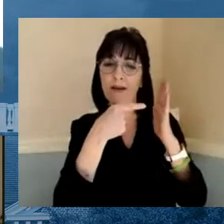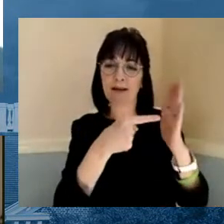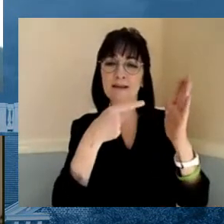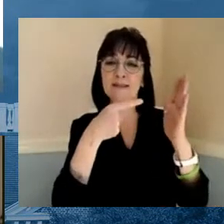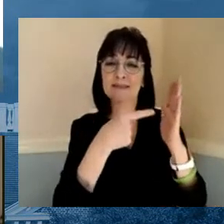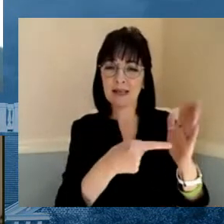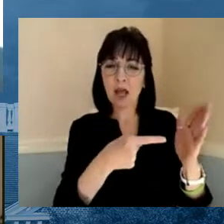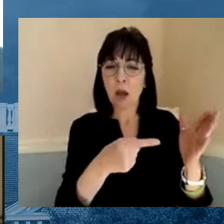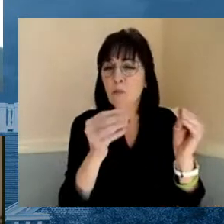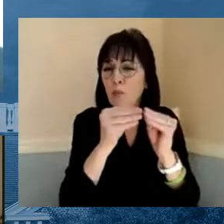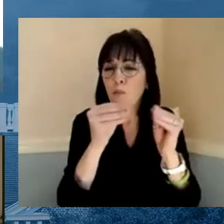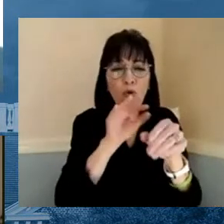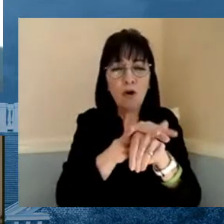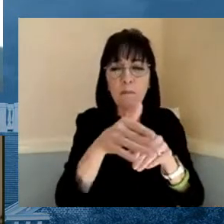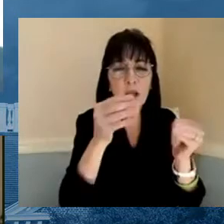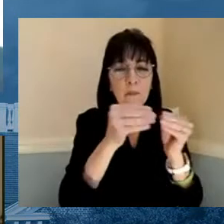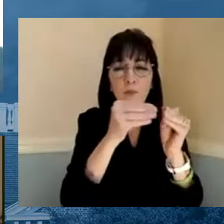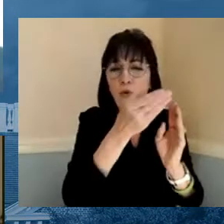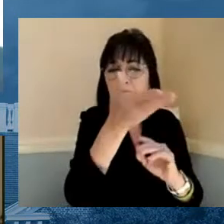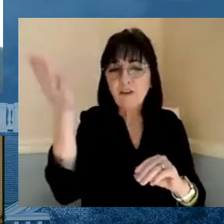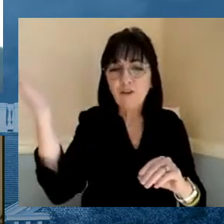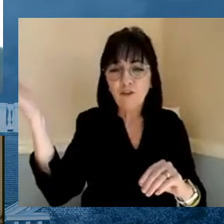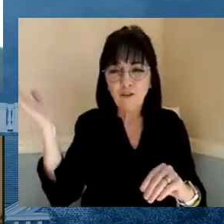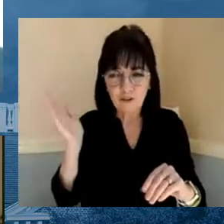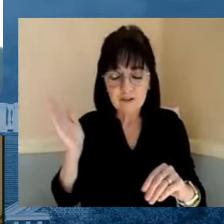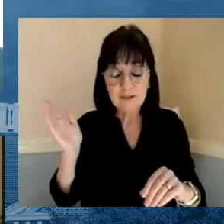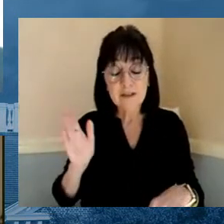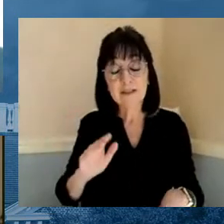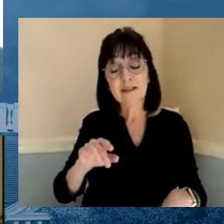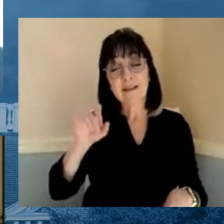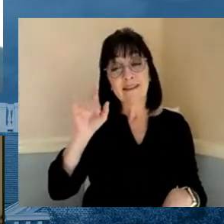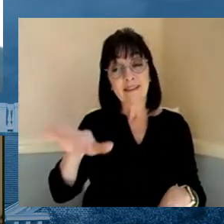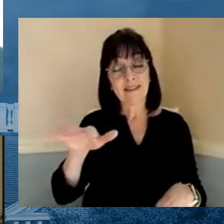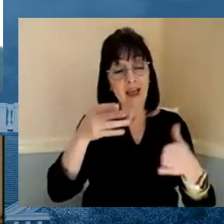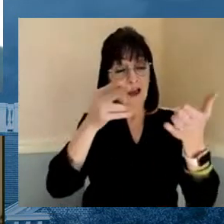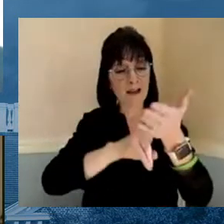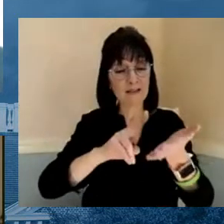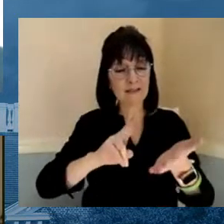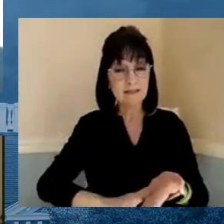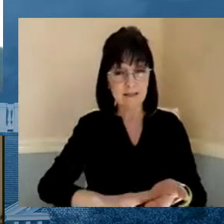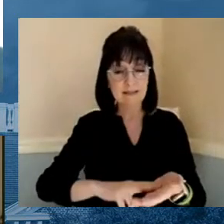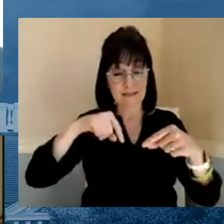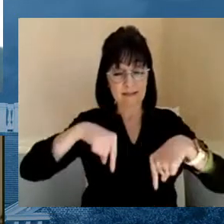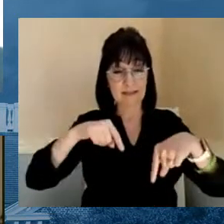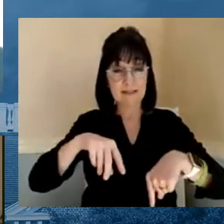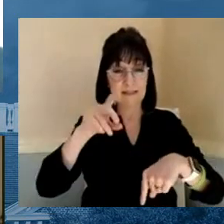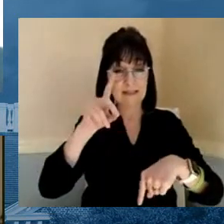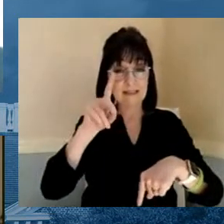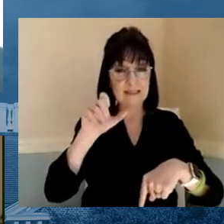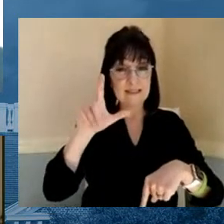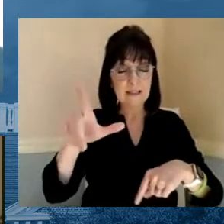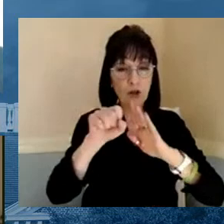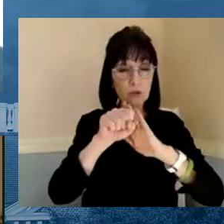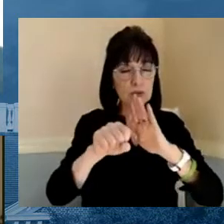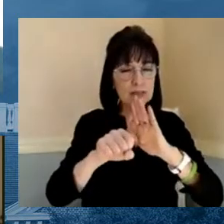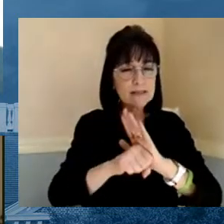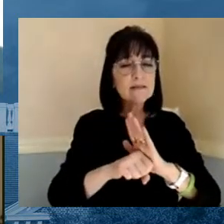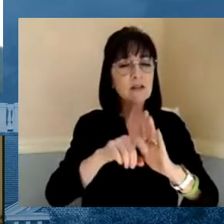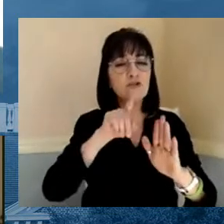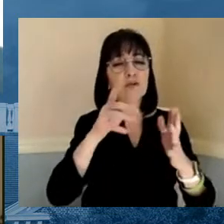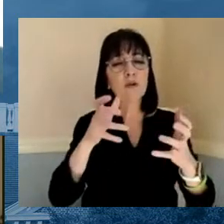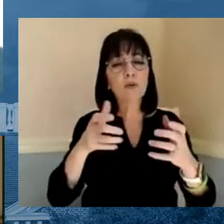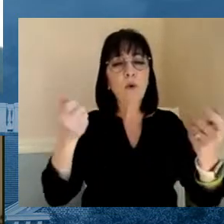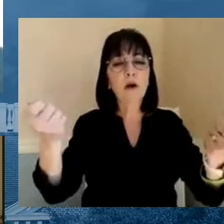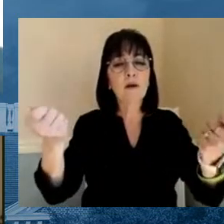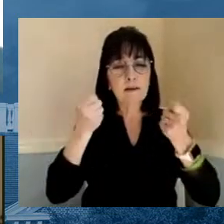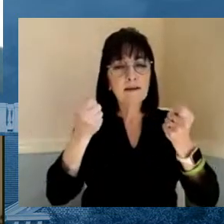Your proclamation and our proclamation as a Delaware resident really highlights the role of agencies and government in taking responsibility and